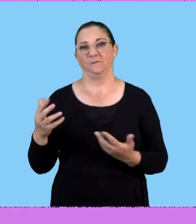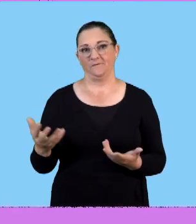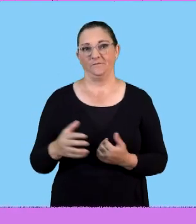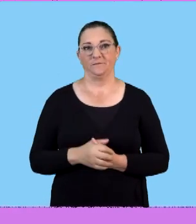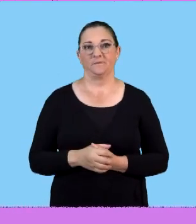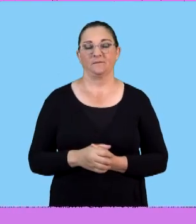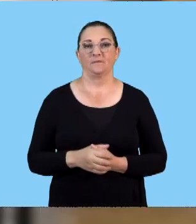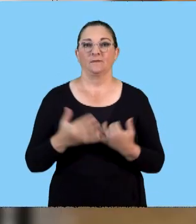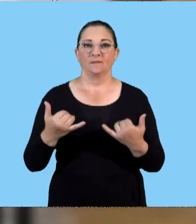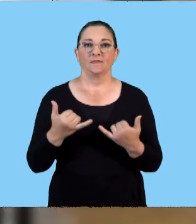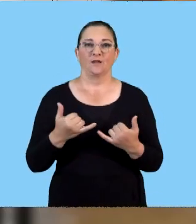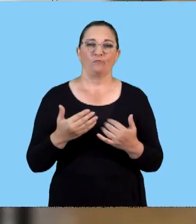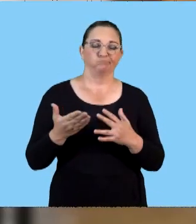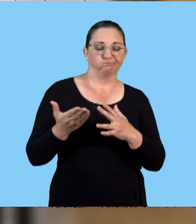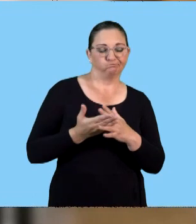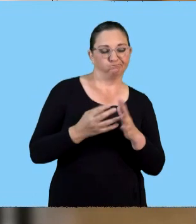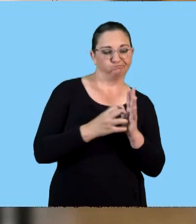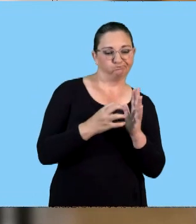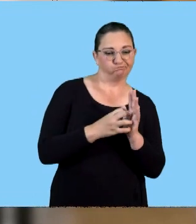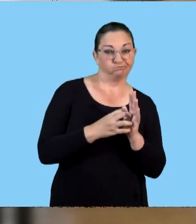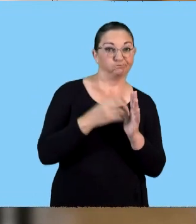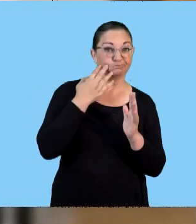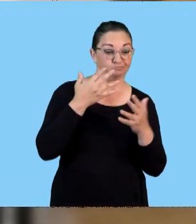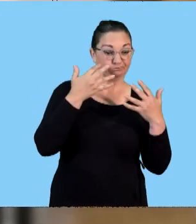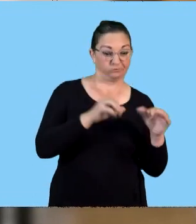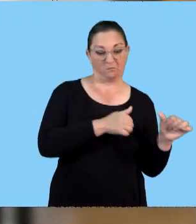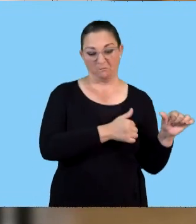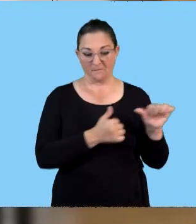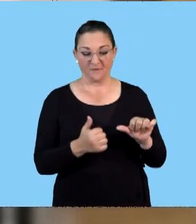three-dimensional object. Guys, let us quickly take a short advert break.